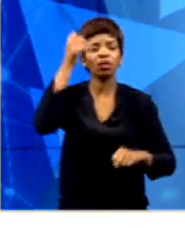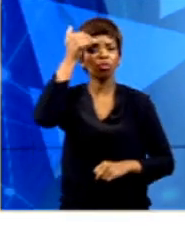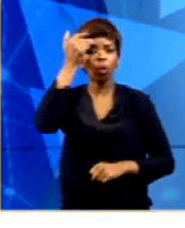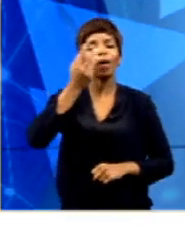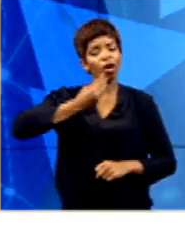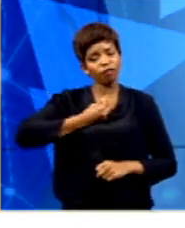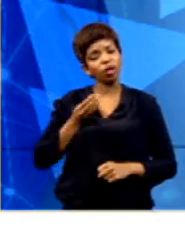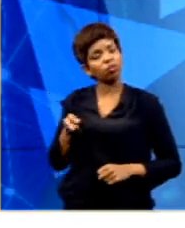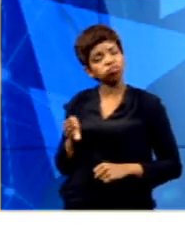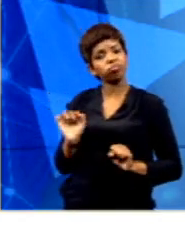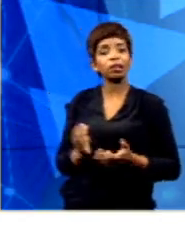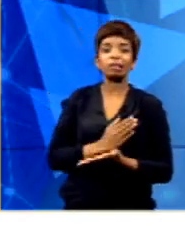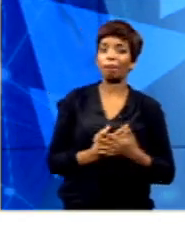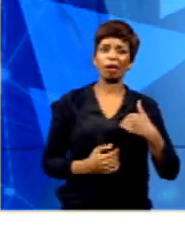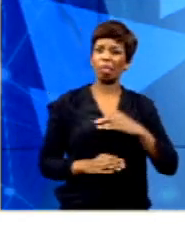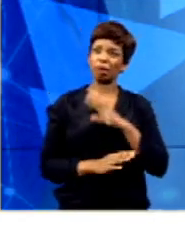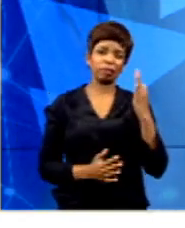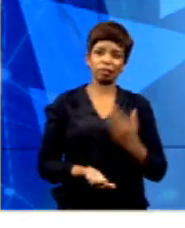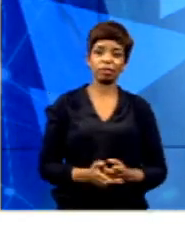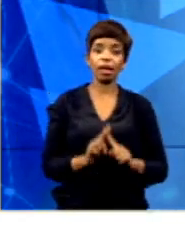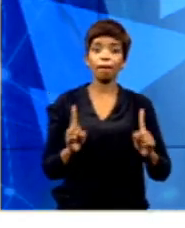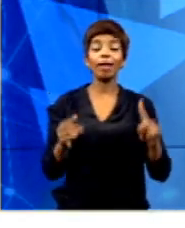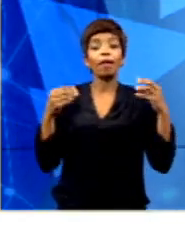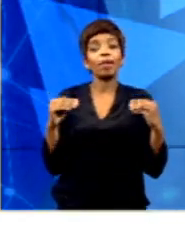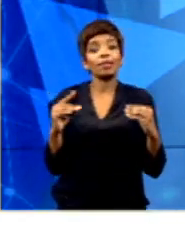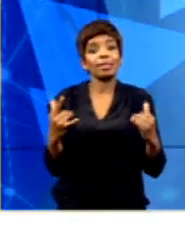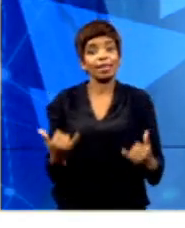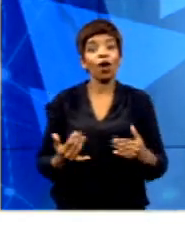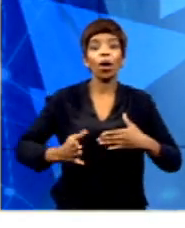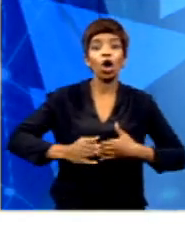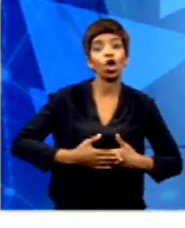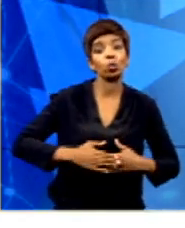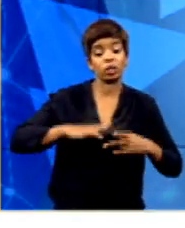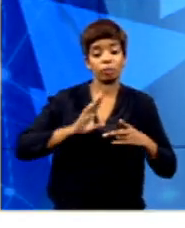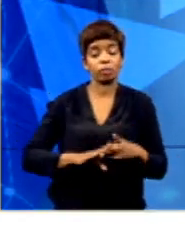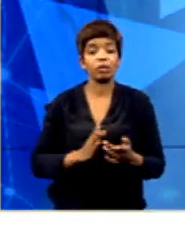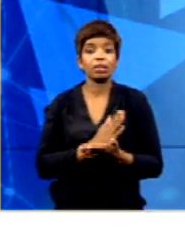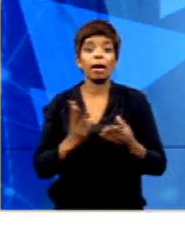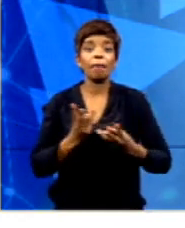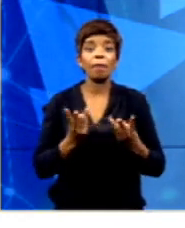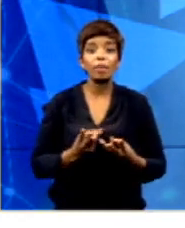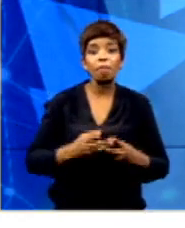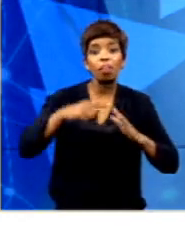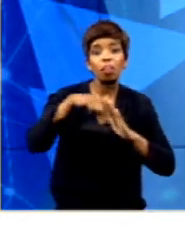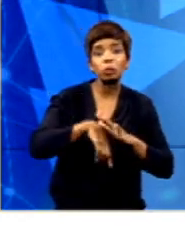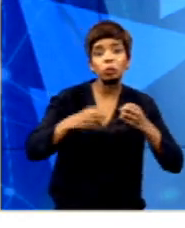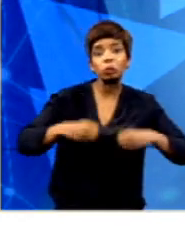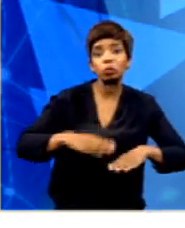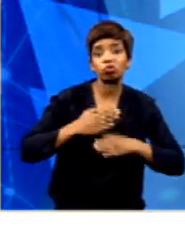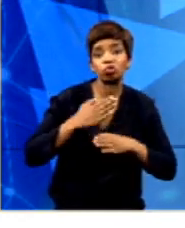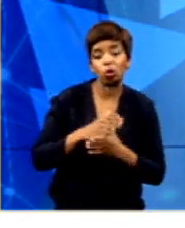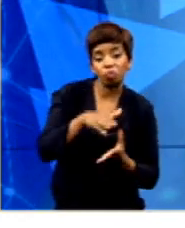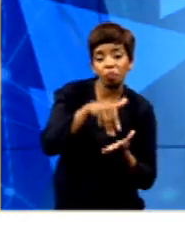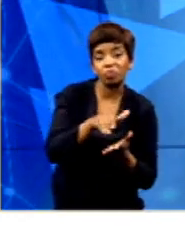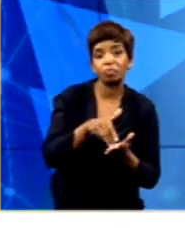in place. But with businesses closed or suspended, and with people losing their jobs in certain instances, or just being